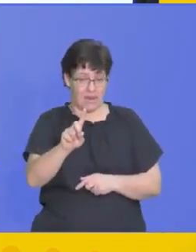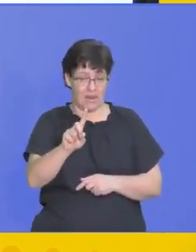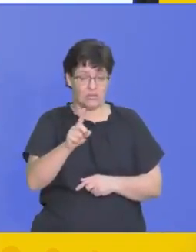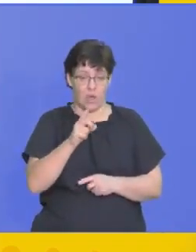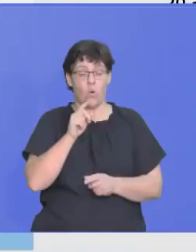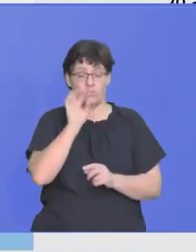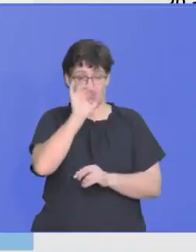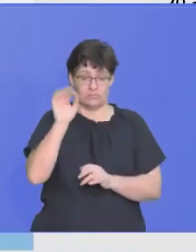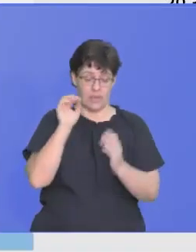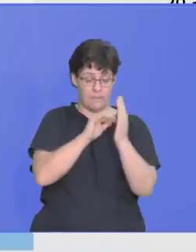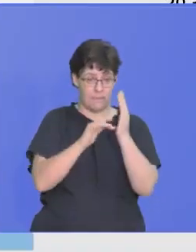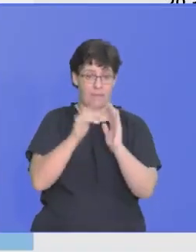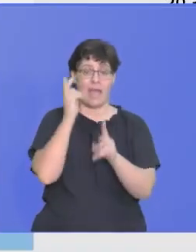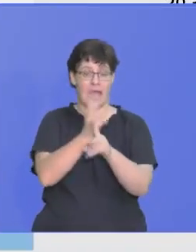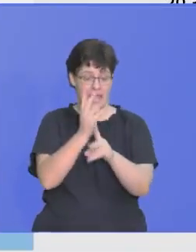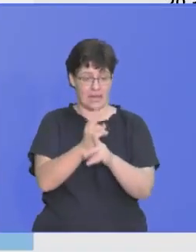going to retype that,